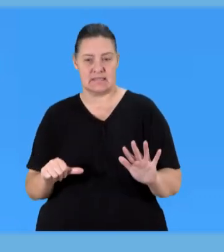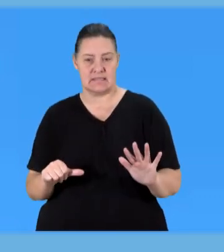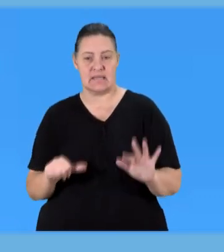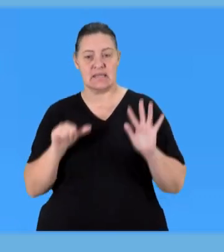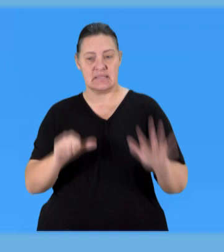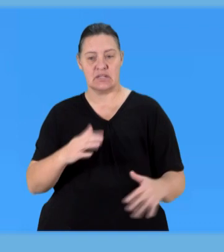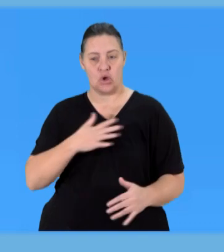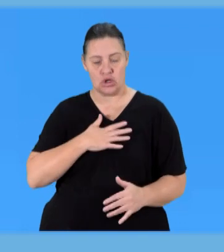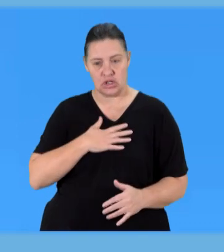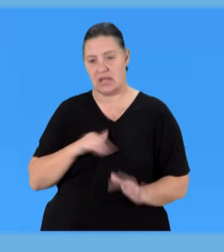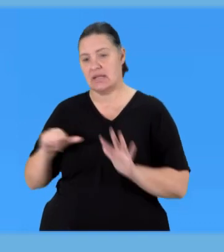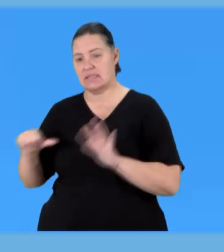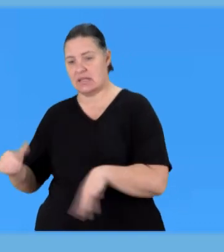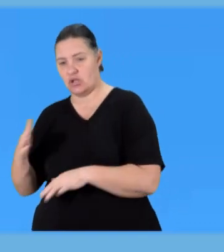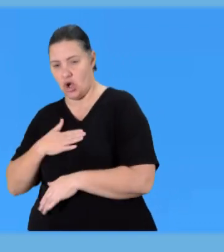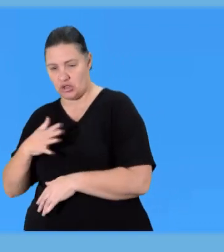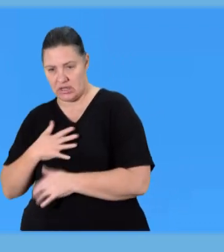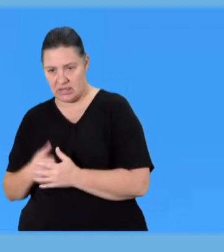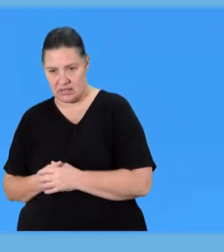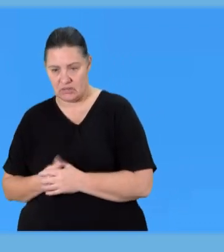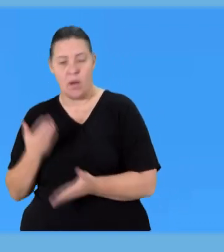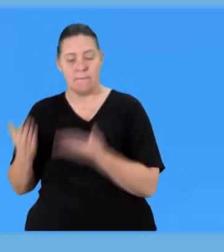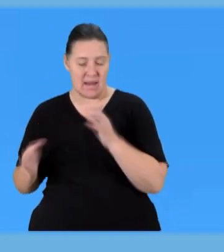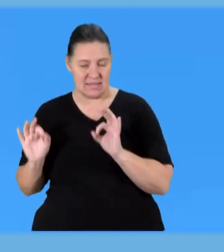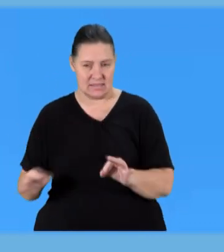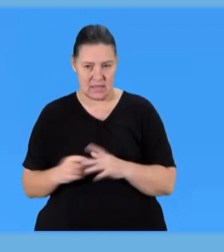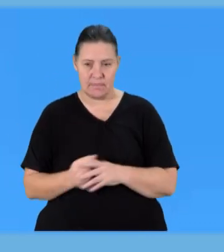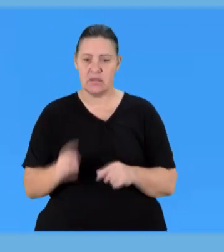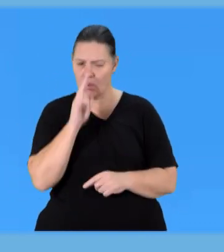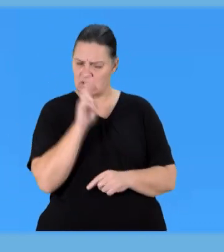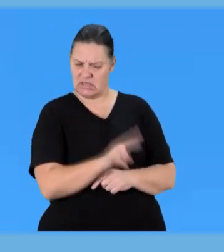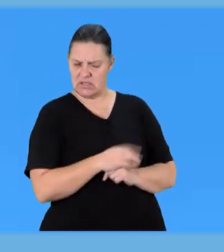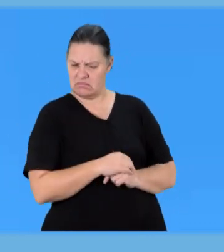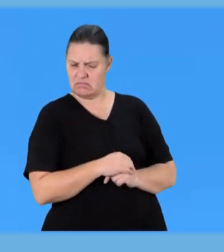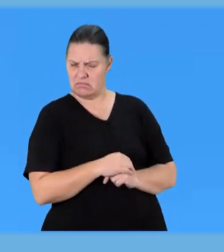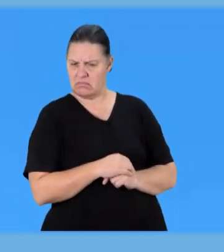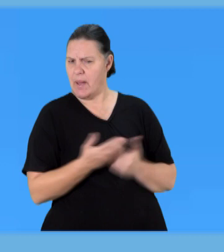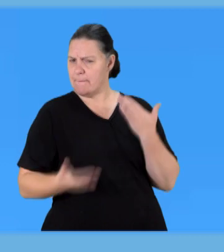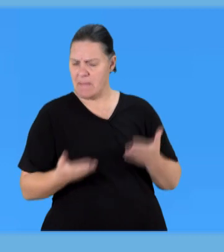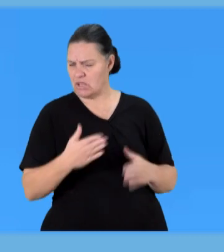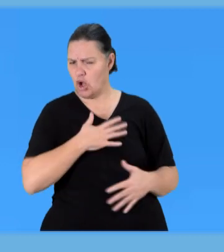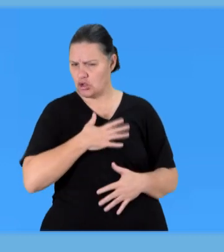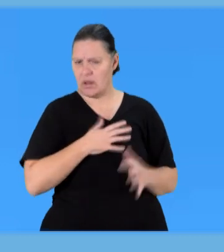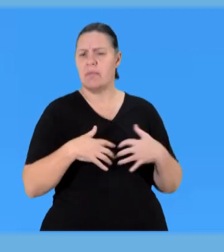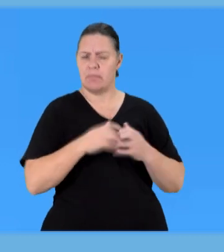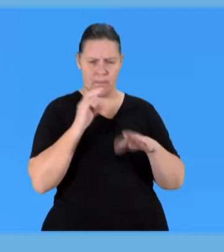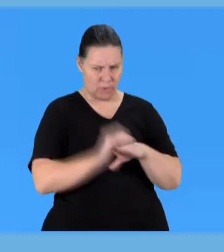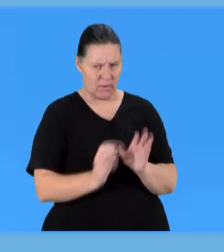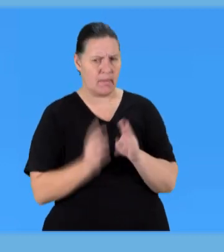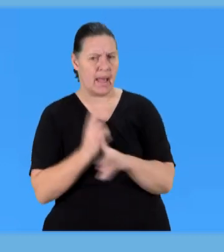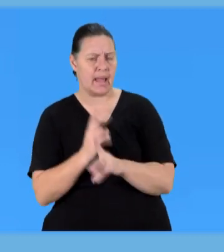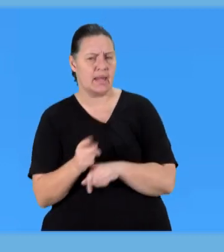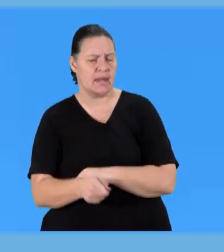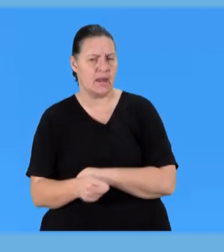be 6. So 6 oxygen on both sides. So they are balanced. Now you notice by balancing the oxygen,